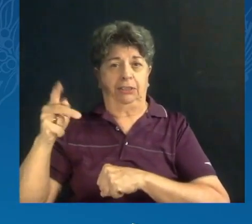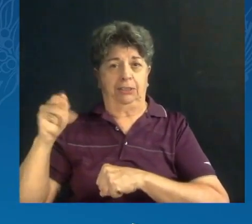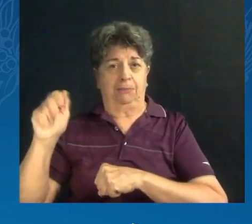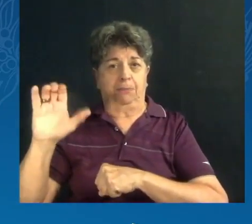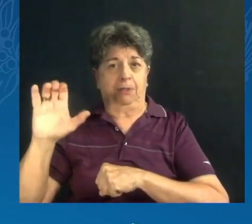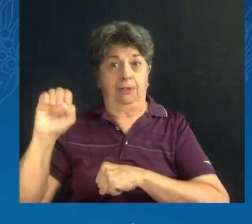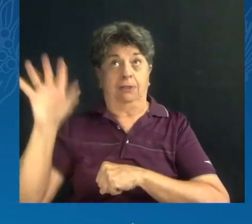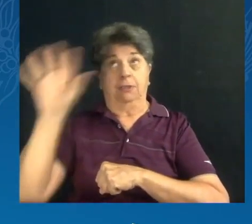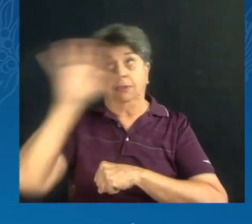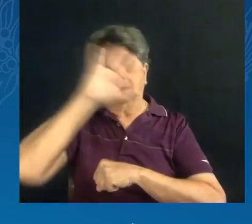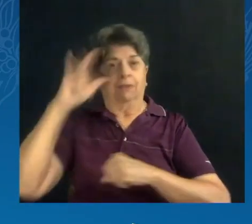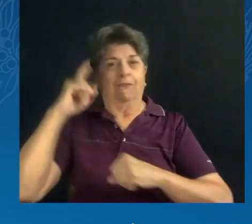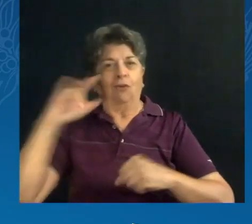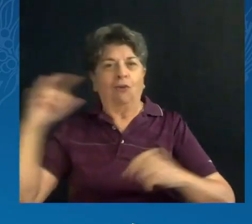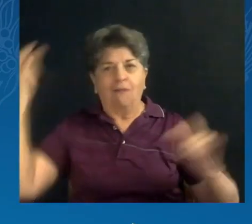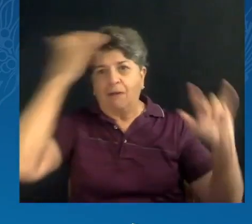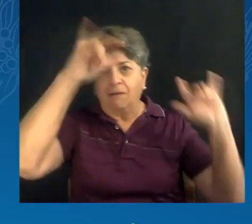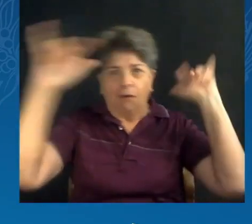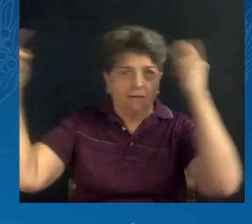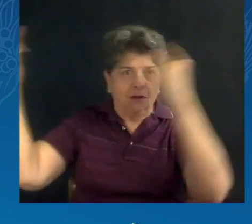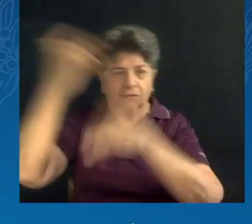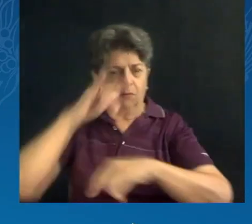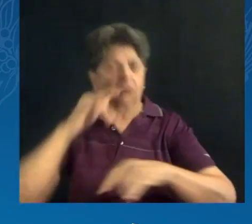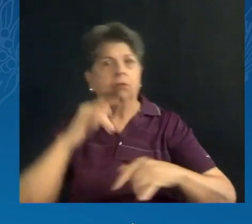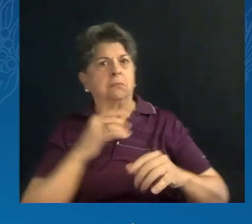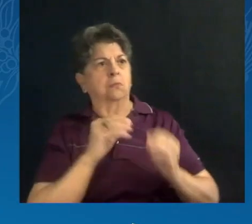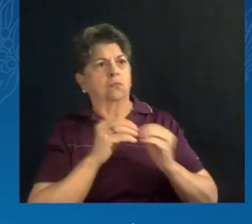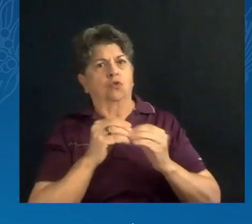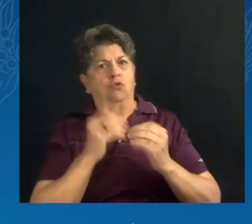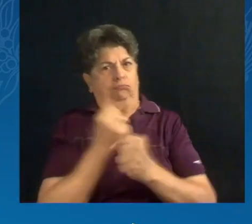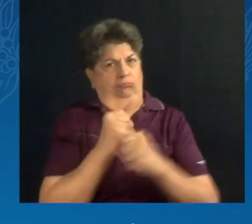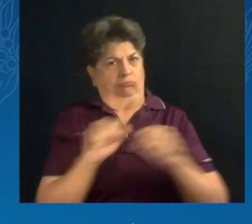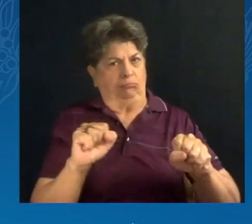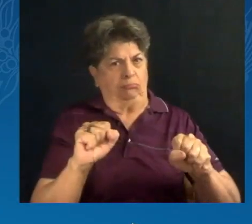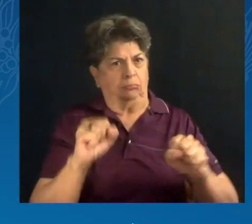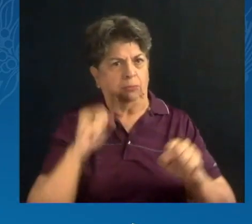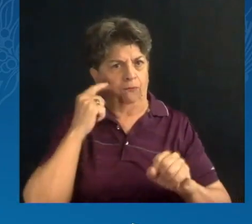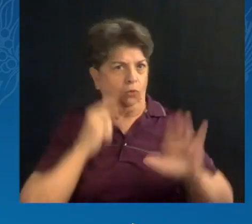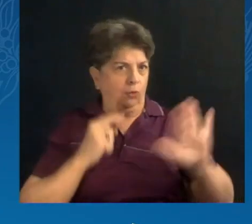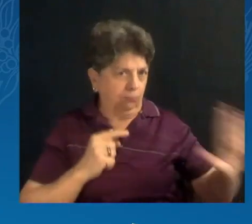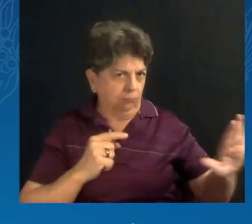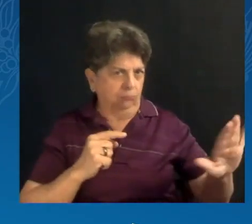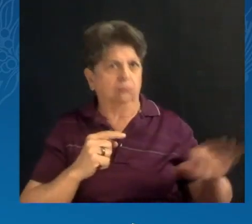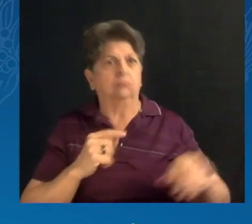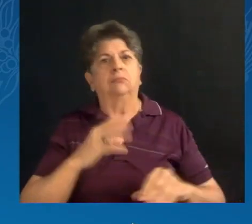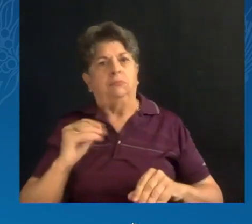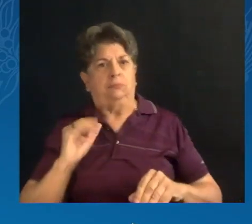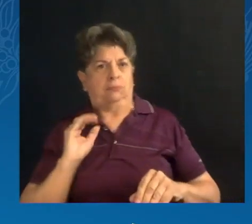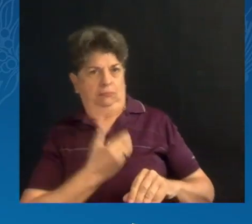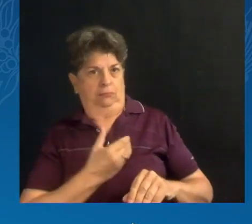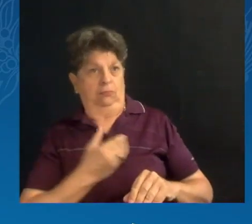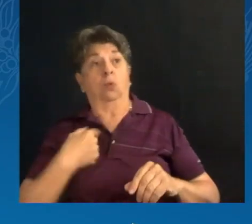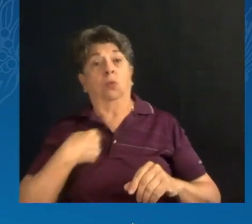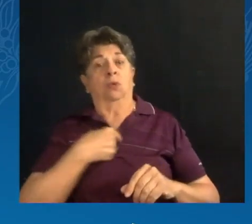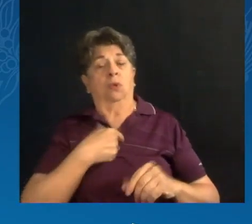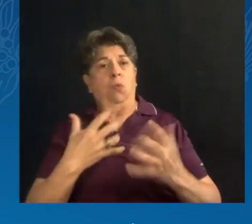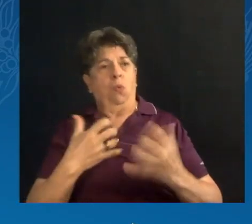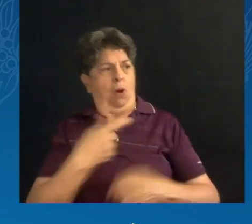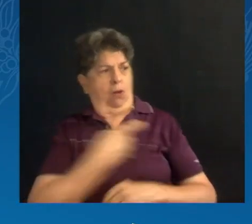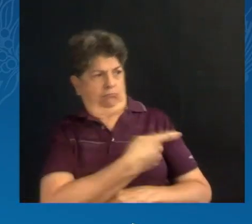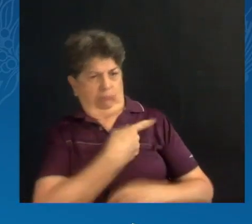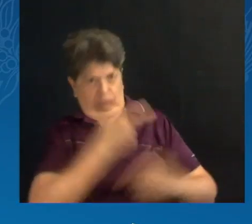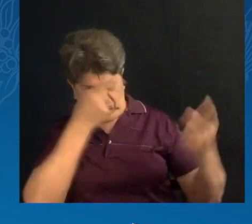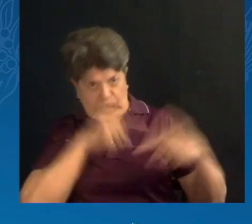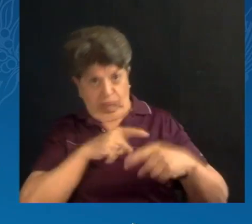also sign an open skies agreement, which will open the door to direct flights between the United States and Mongolia. And we will